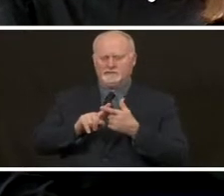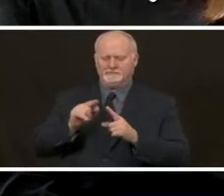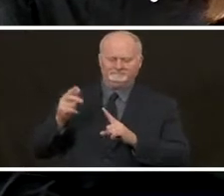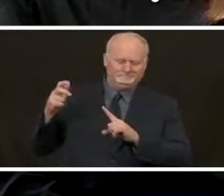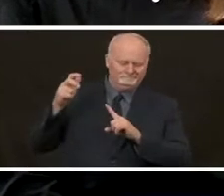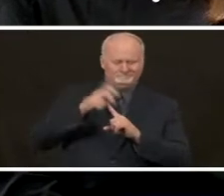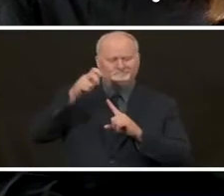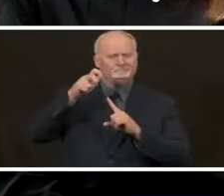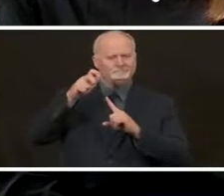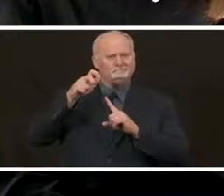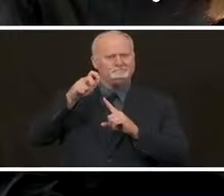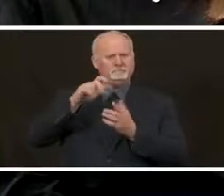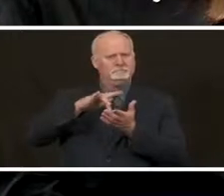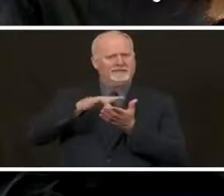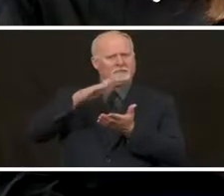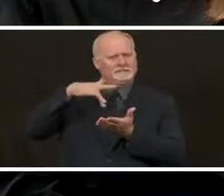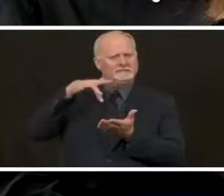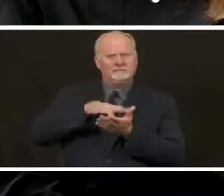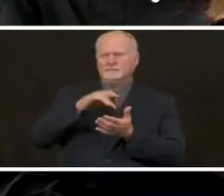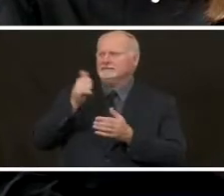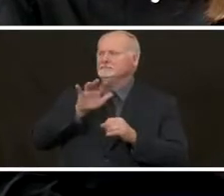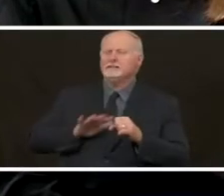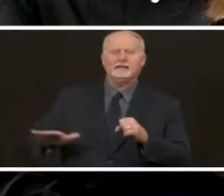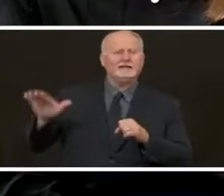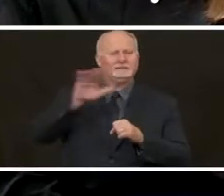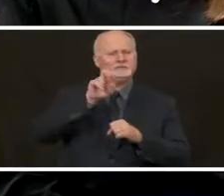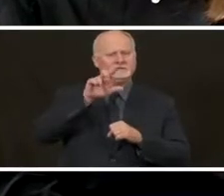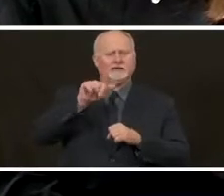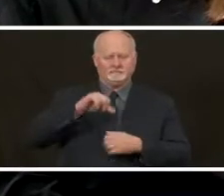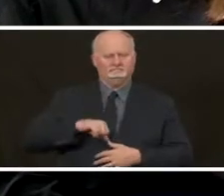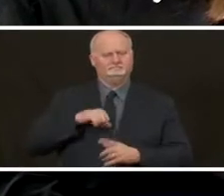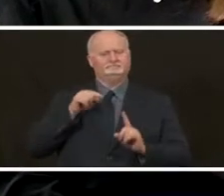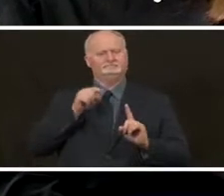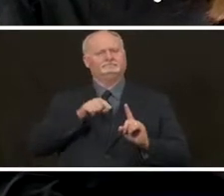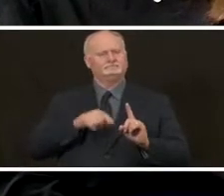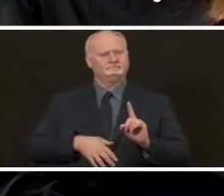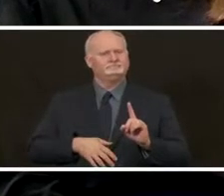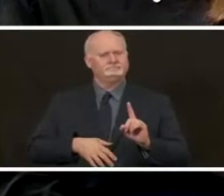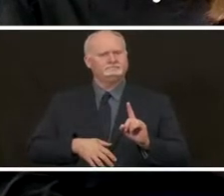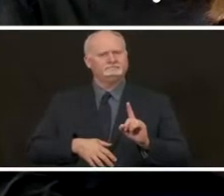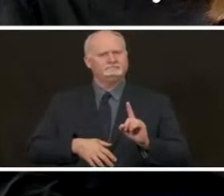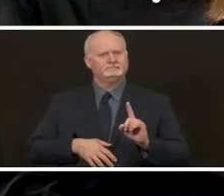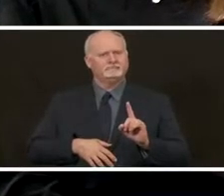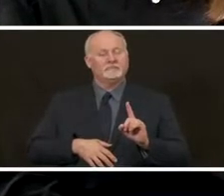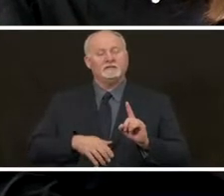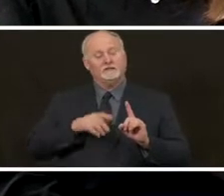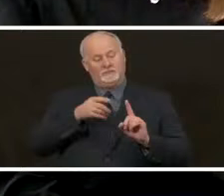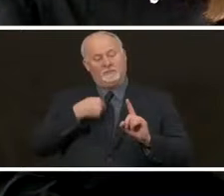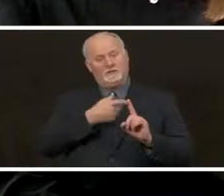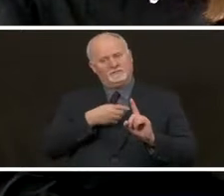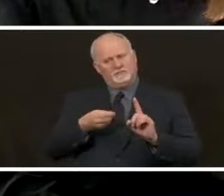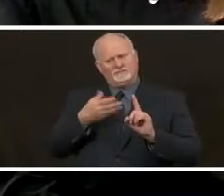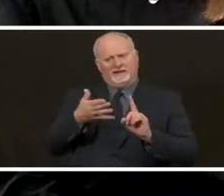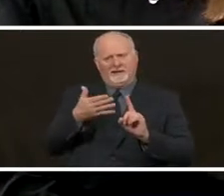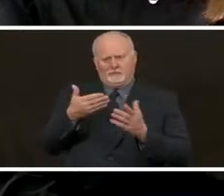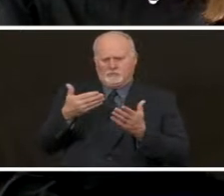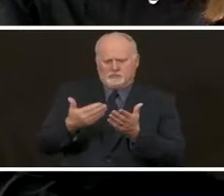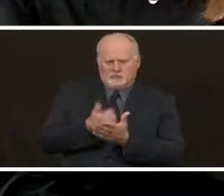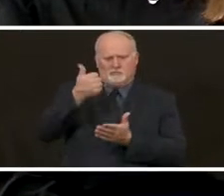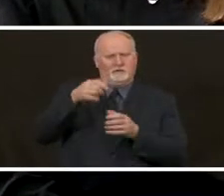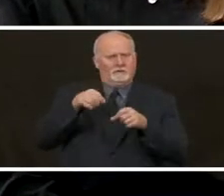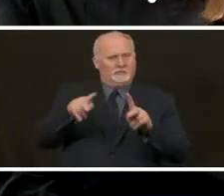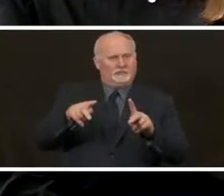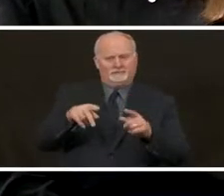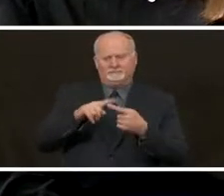academic medical center that any place in the country could be proud of, and provide the latest opportunity, whether it's